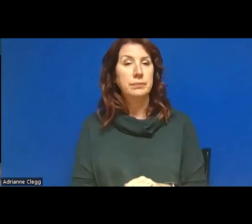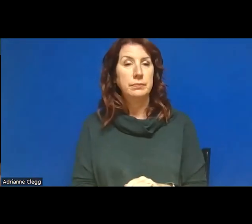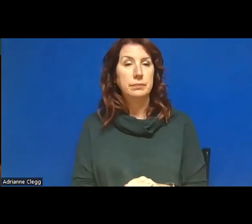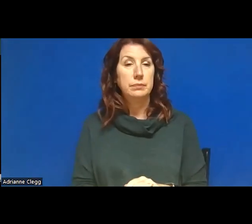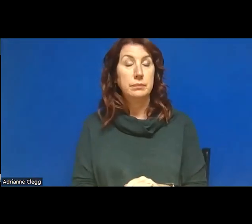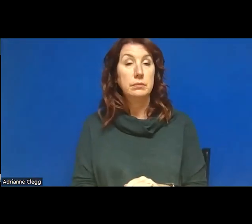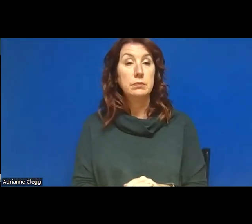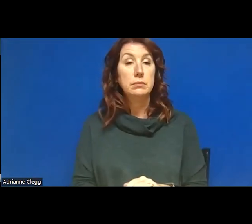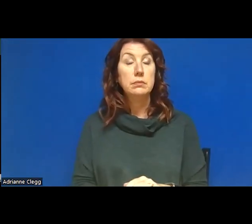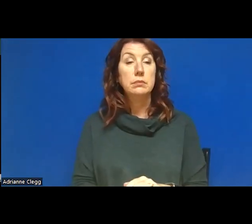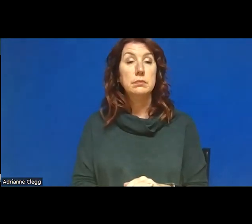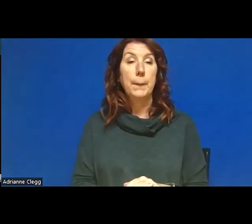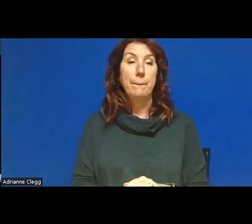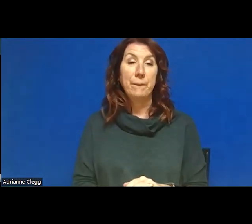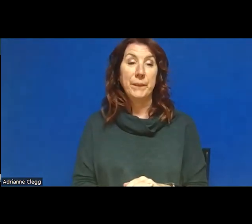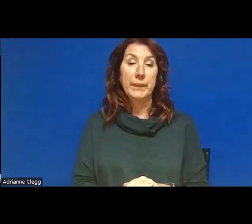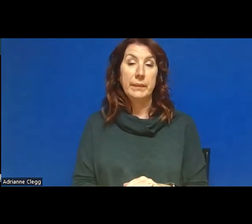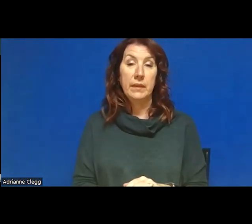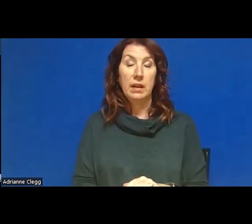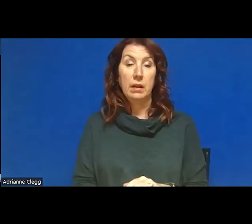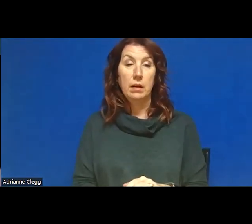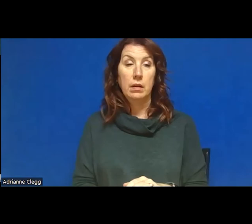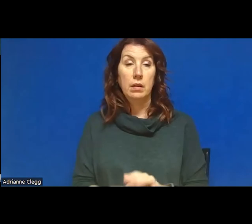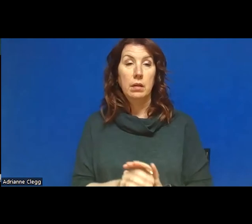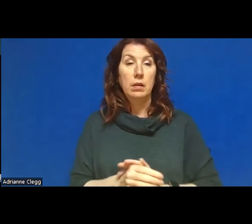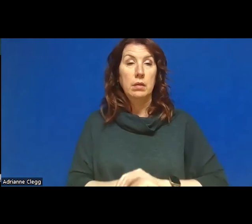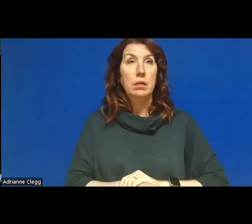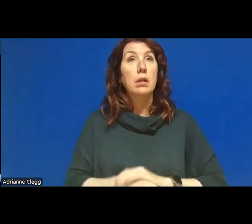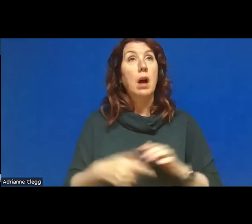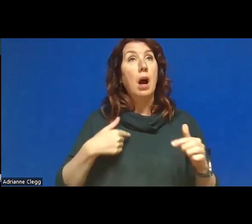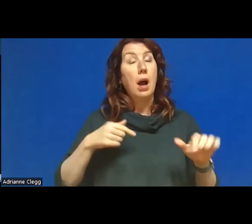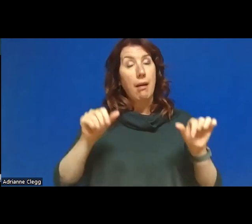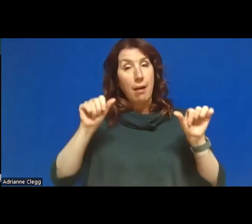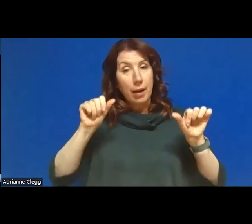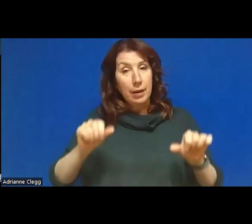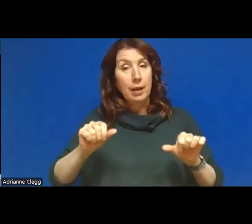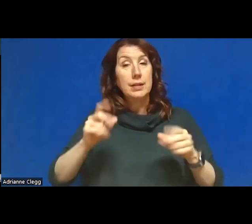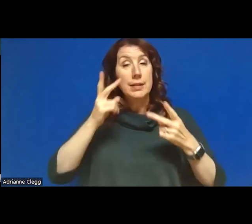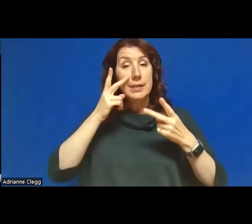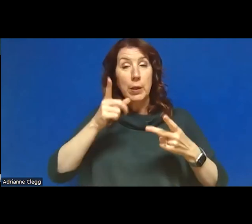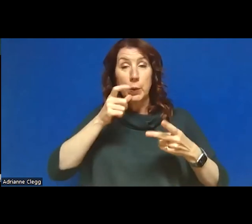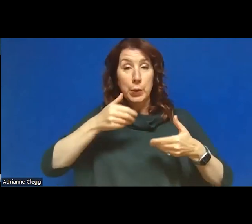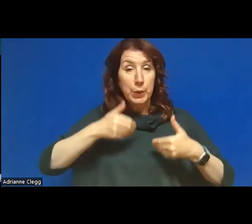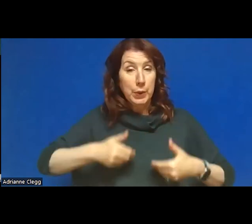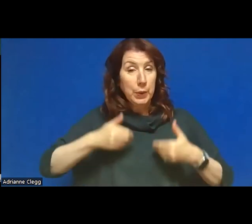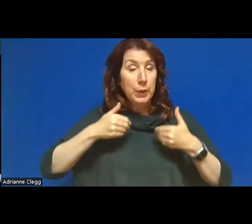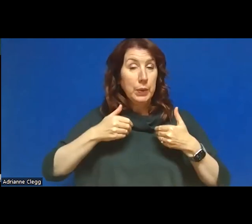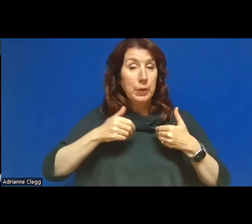I can make sure that I see myself for who I am, because I'm the only one that's going to get that